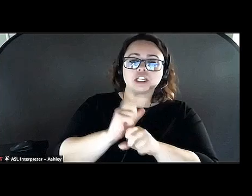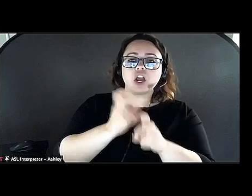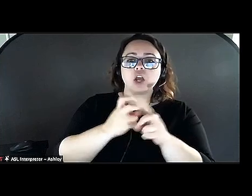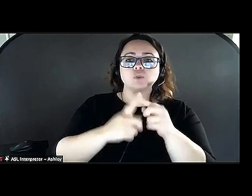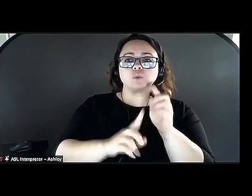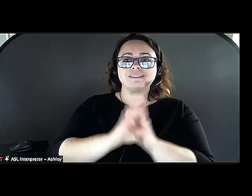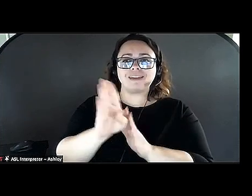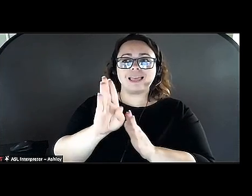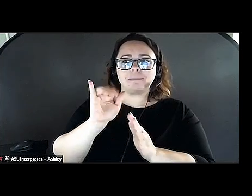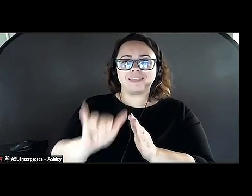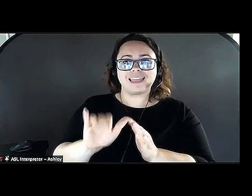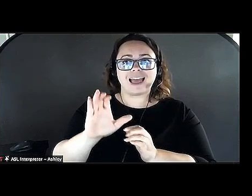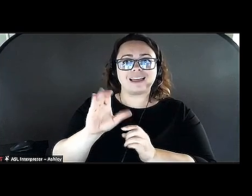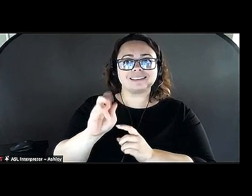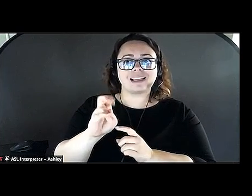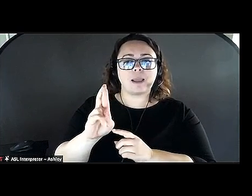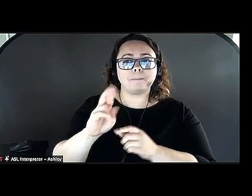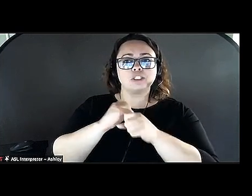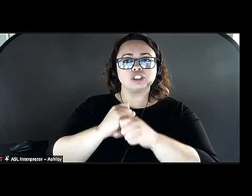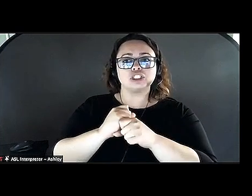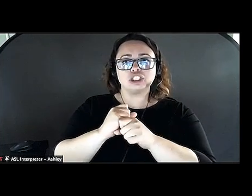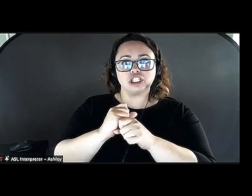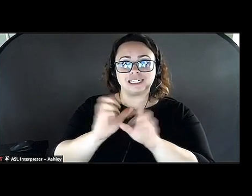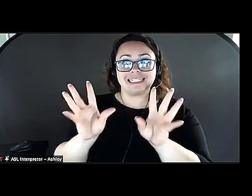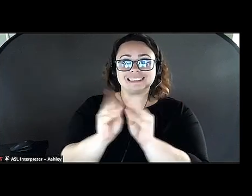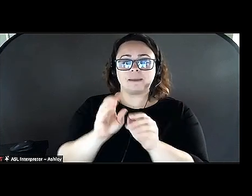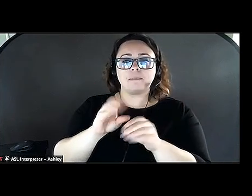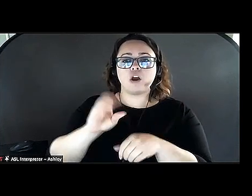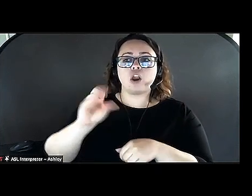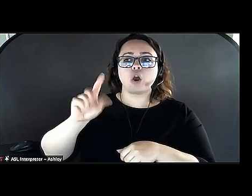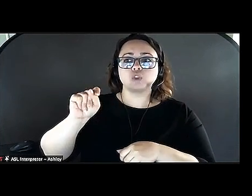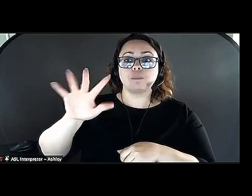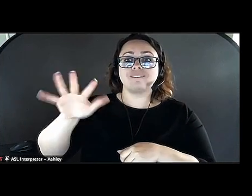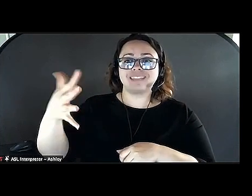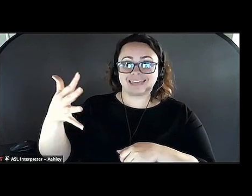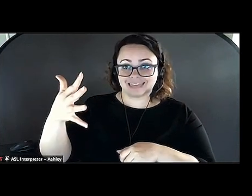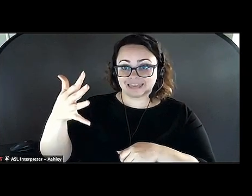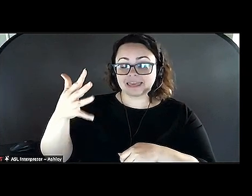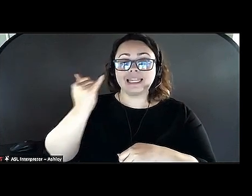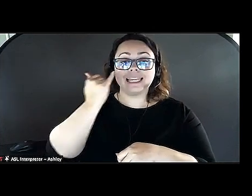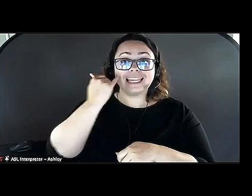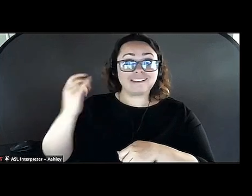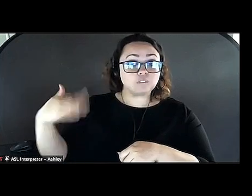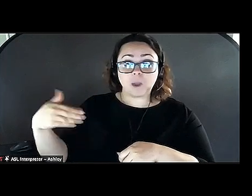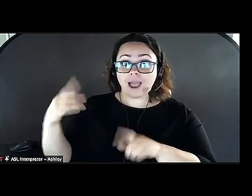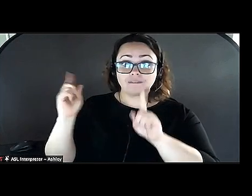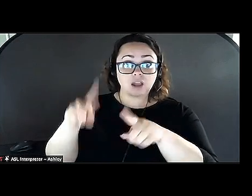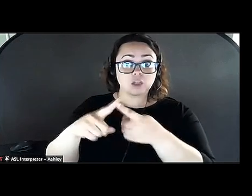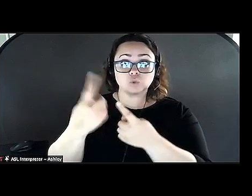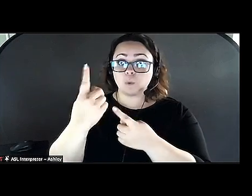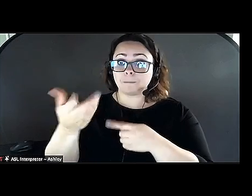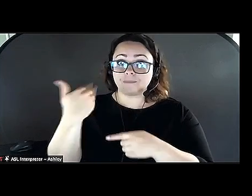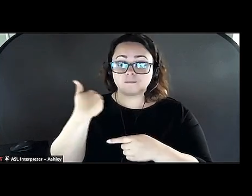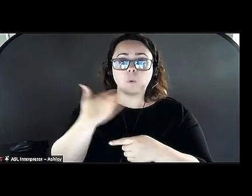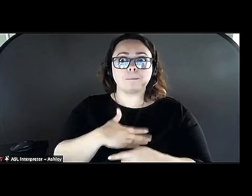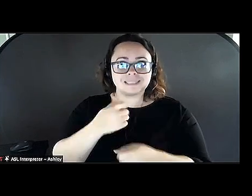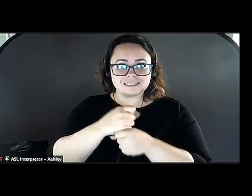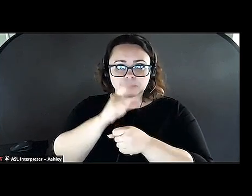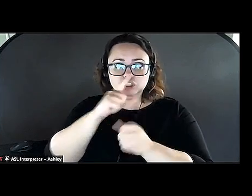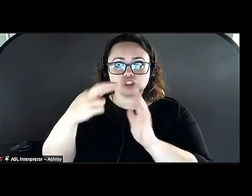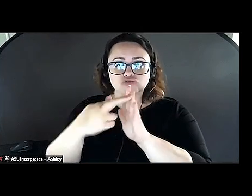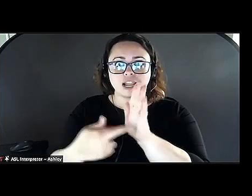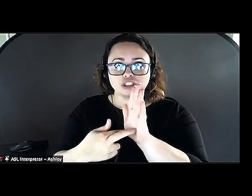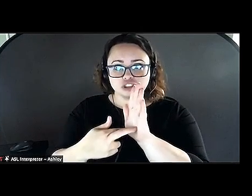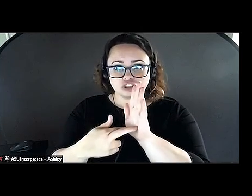that cybersecurity summit on October 5th. If you haven't attended one before, please make sure you register.